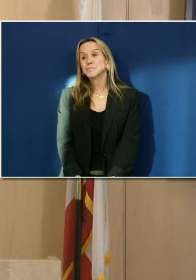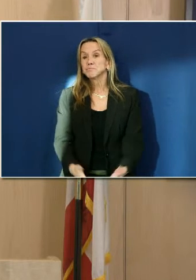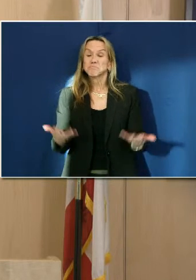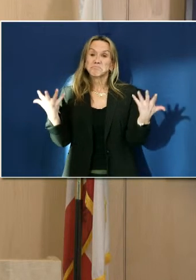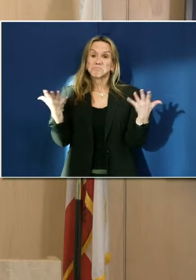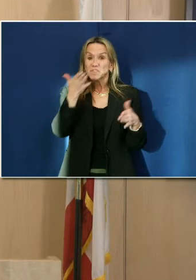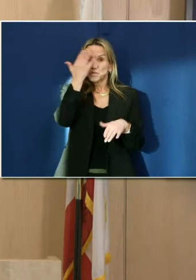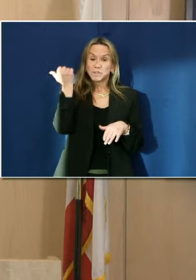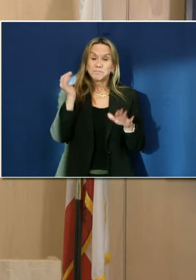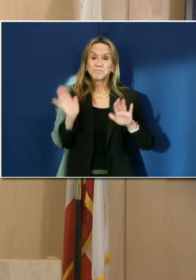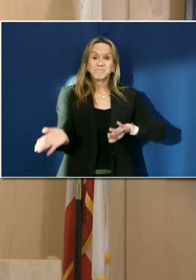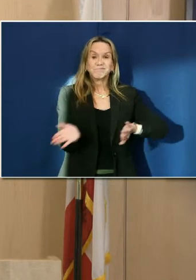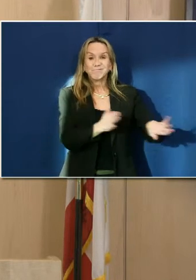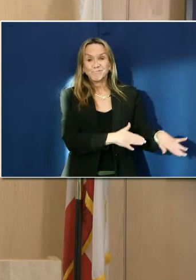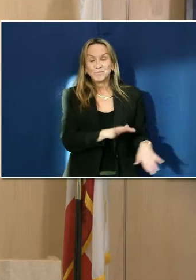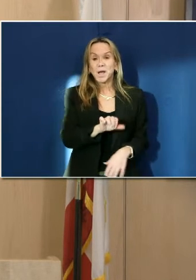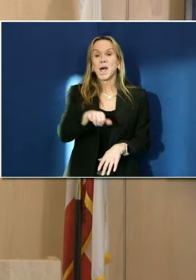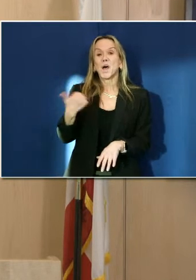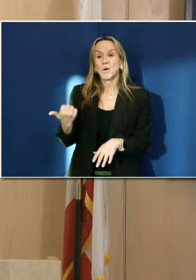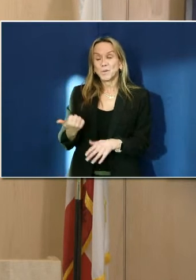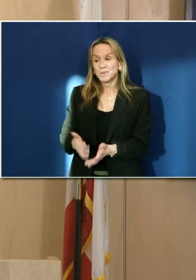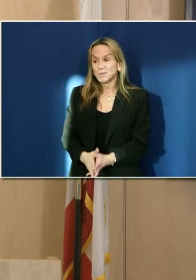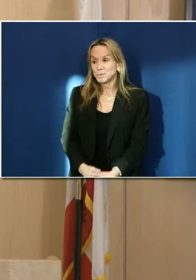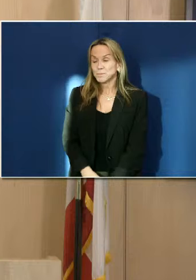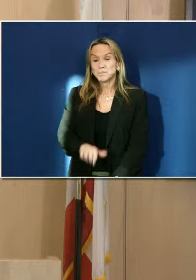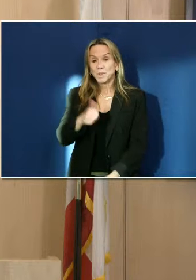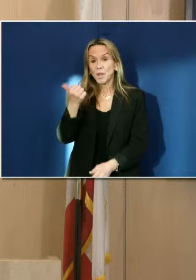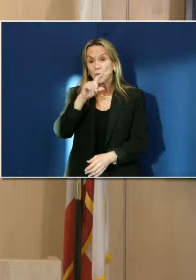Okay, we'll go on to the next one.